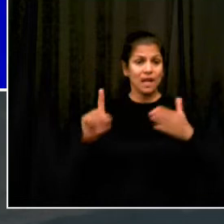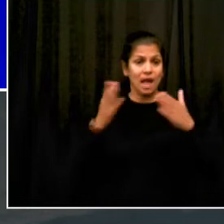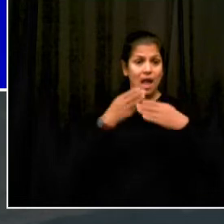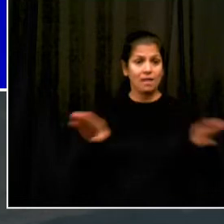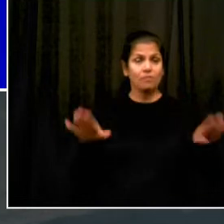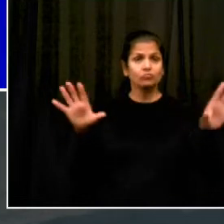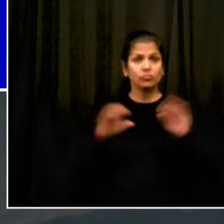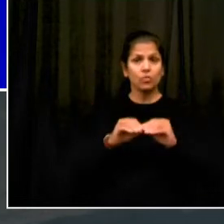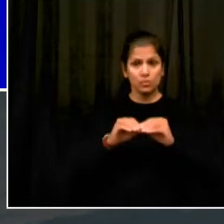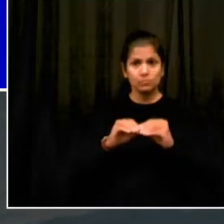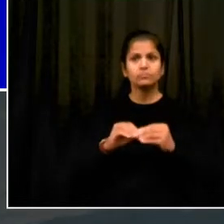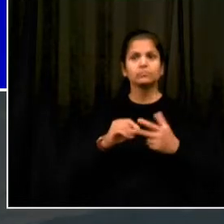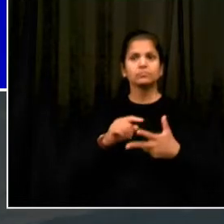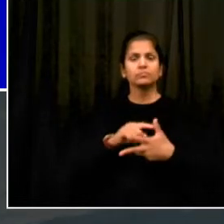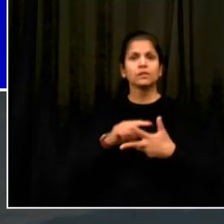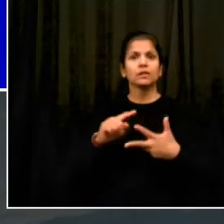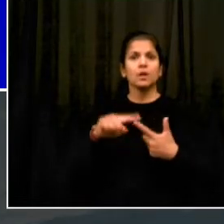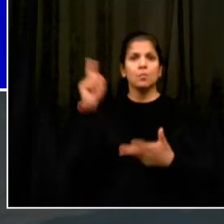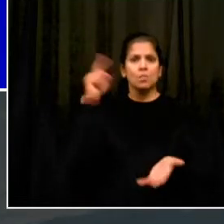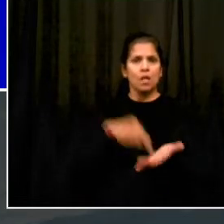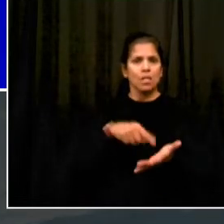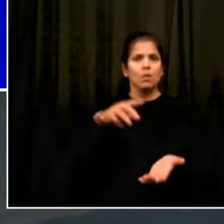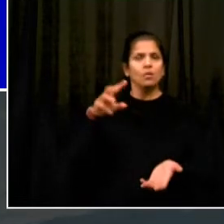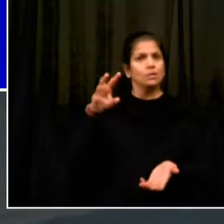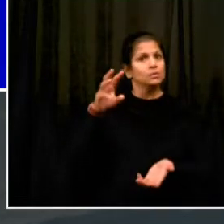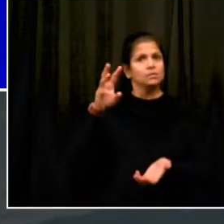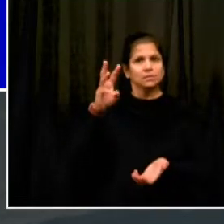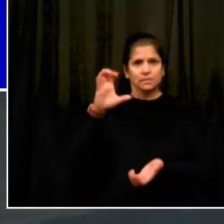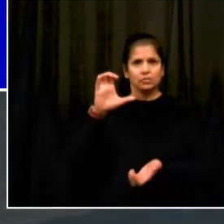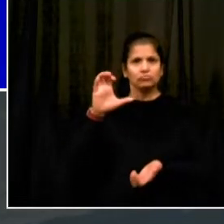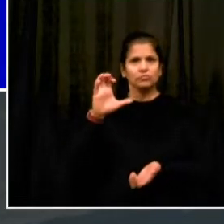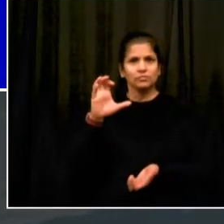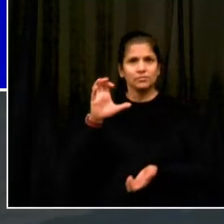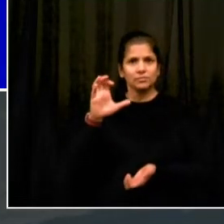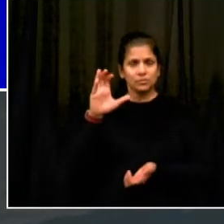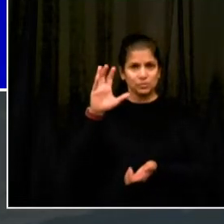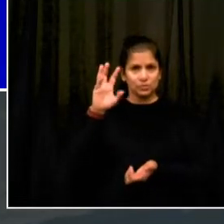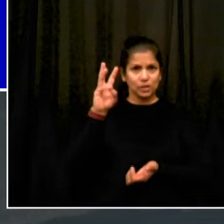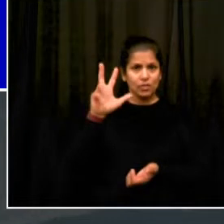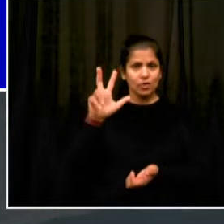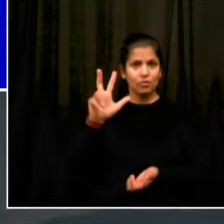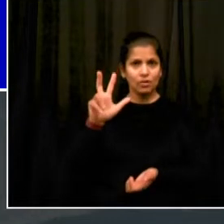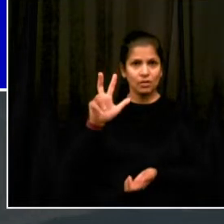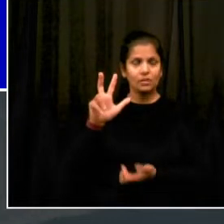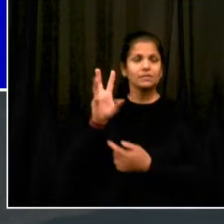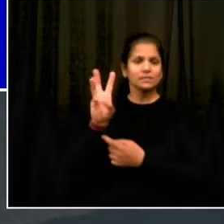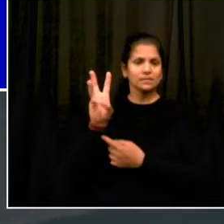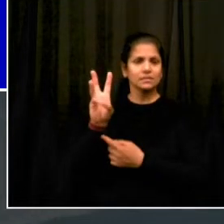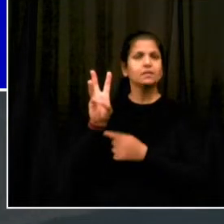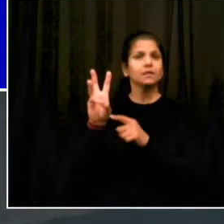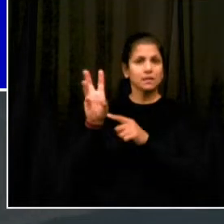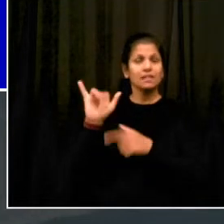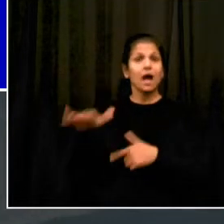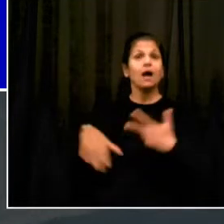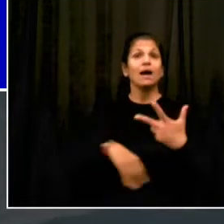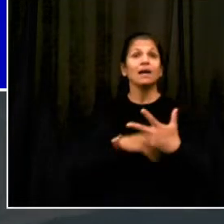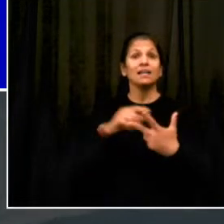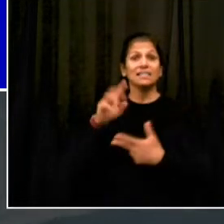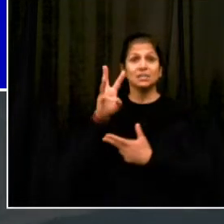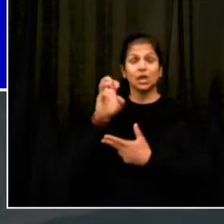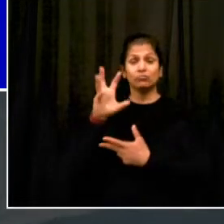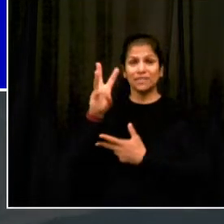report 1,636 cases. And number three, percentage of people testing positive citywide for COVID-19.